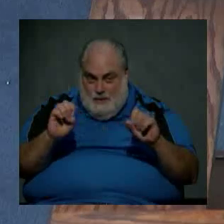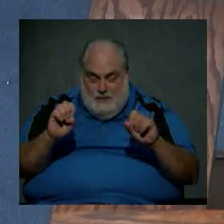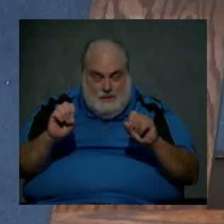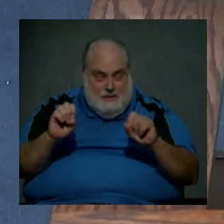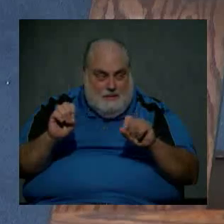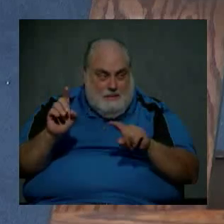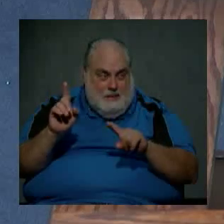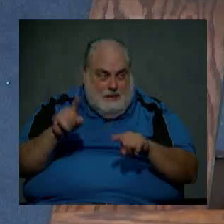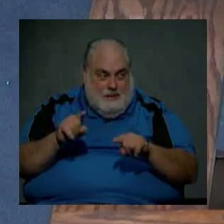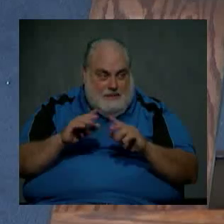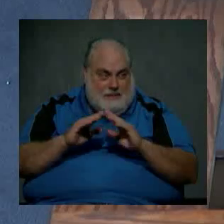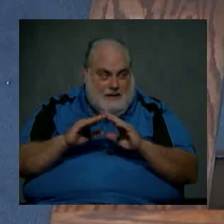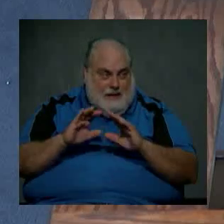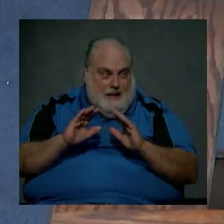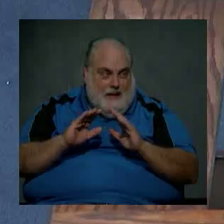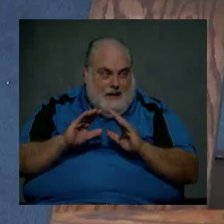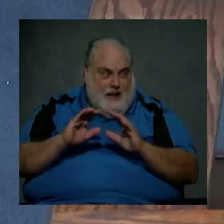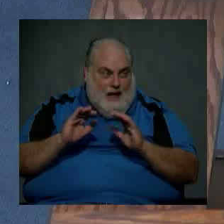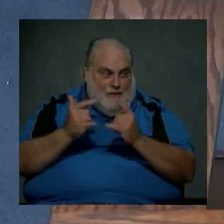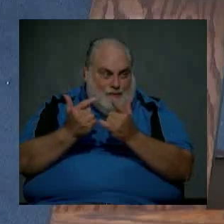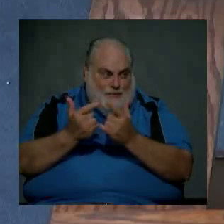come before the city council, so